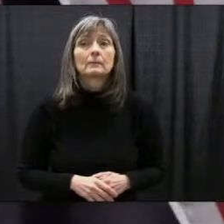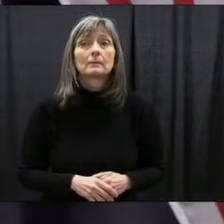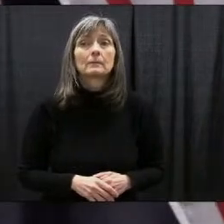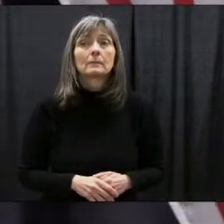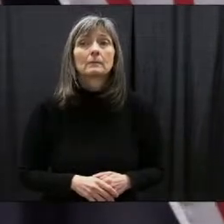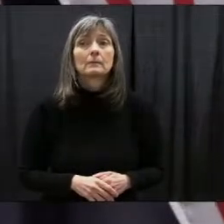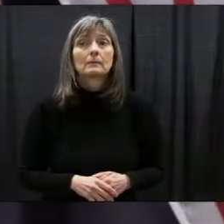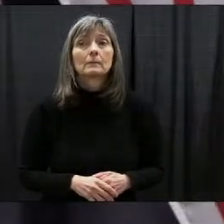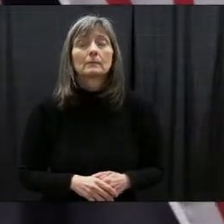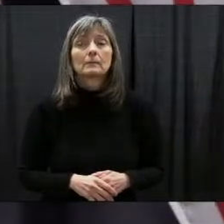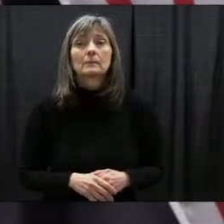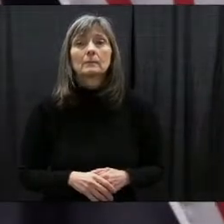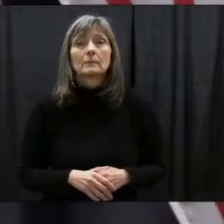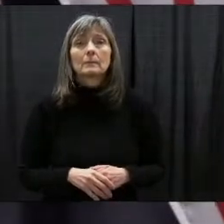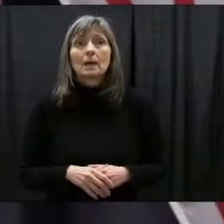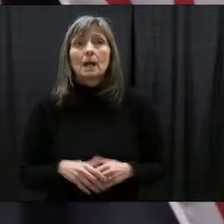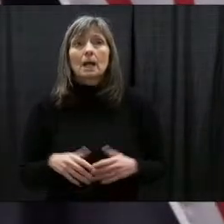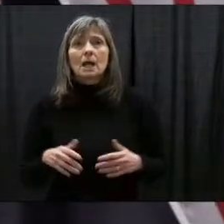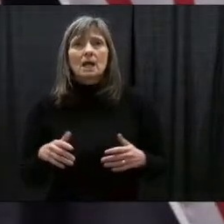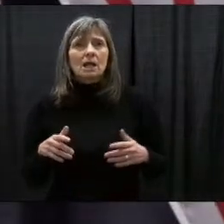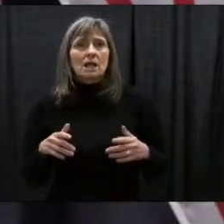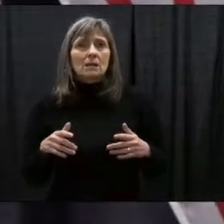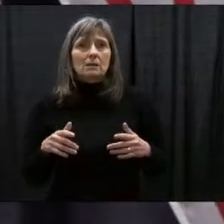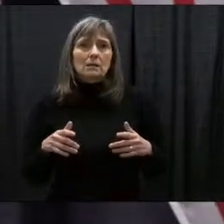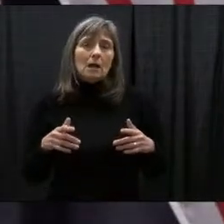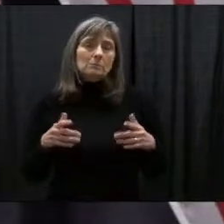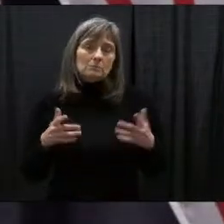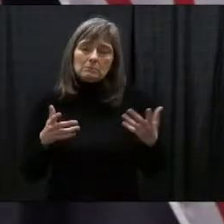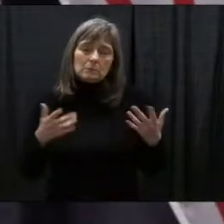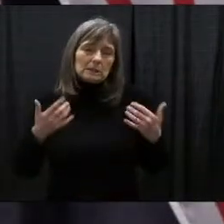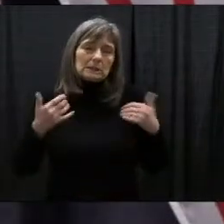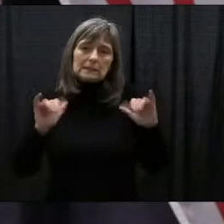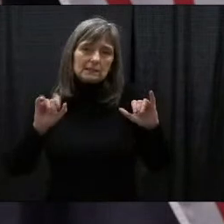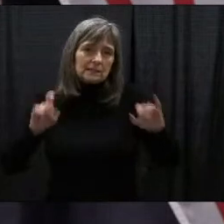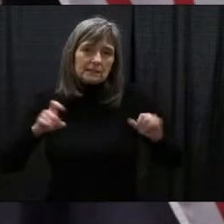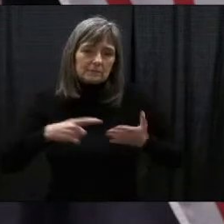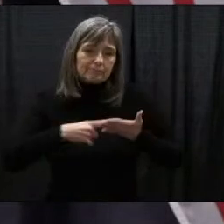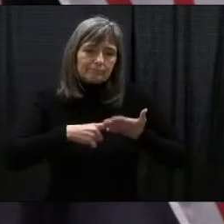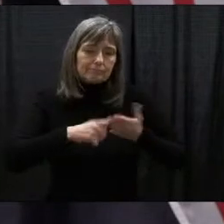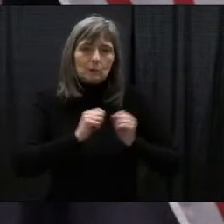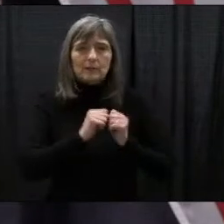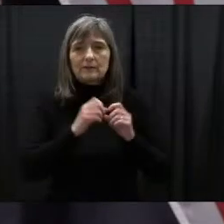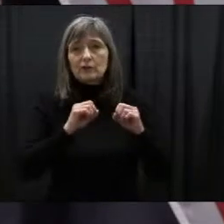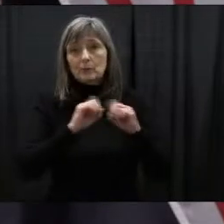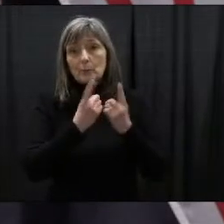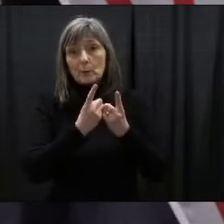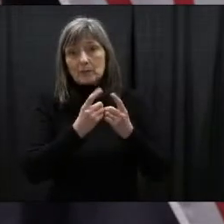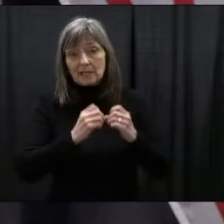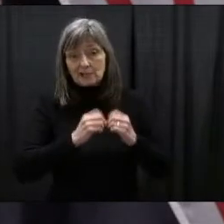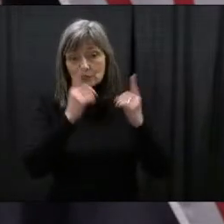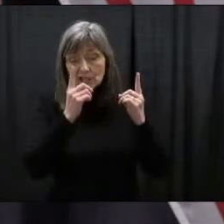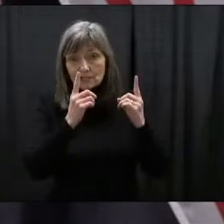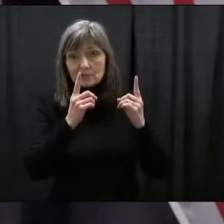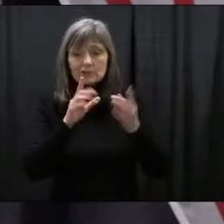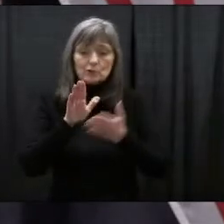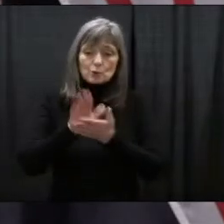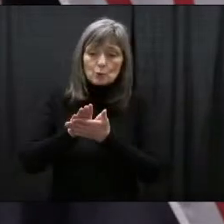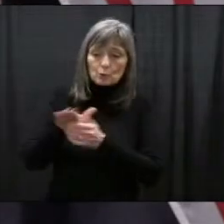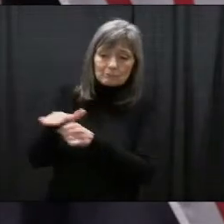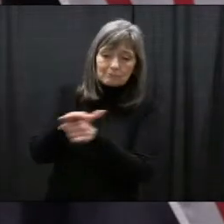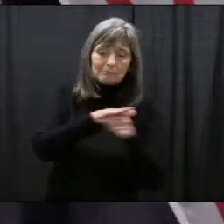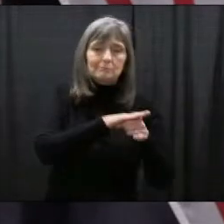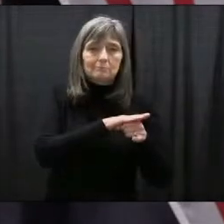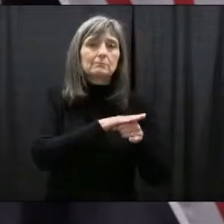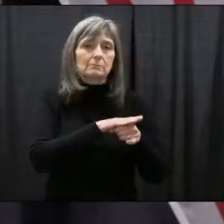we have yet to, we got to have some conversations, obviously, with Department of Education and the school districts